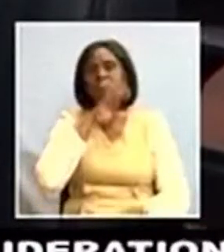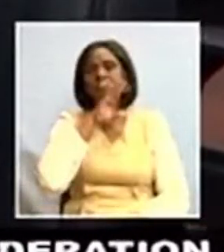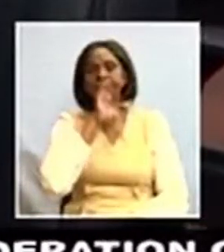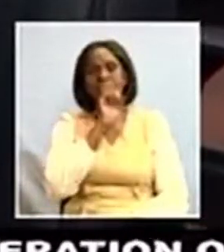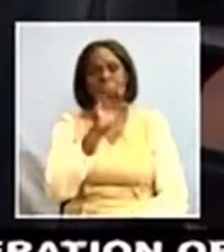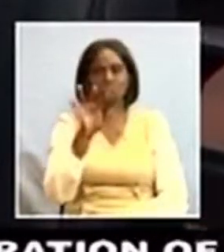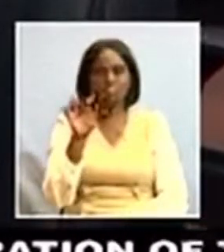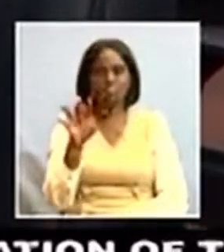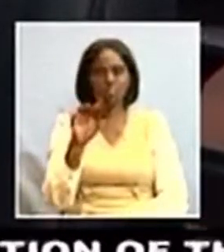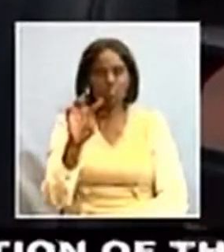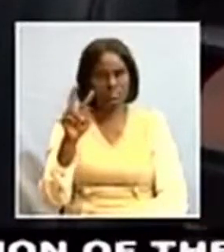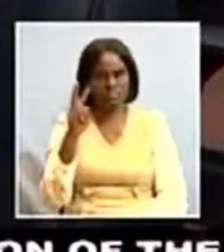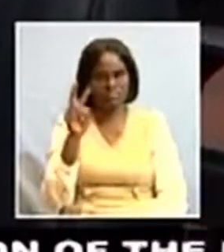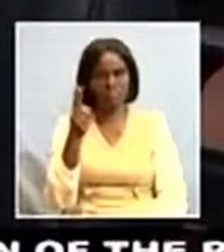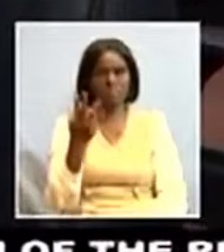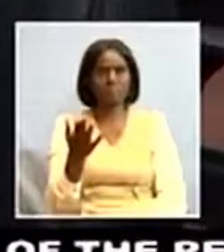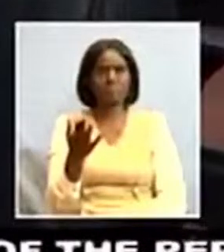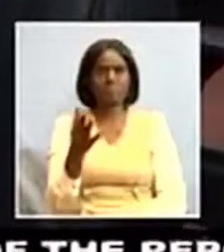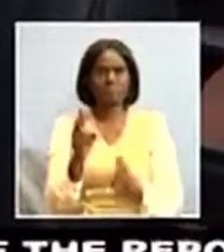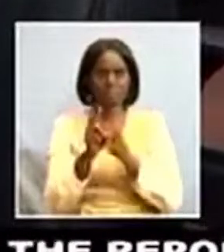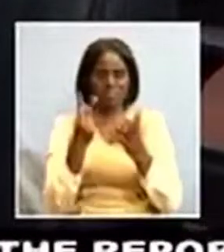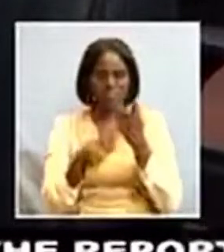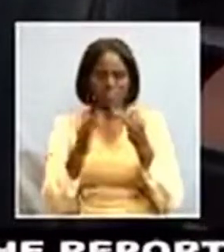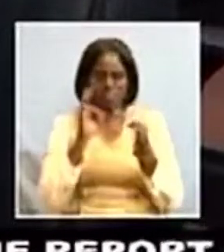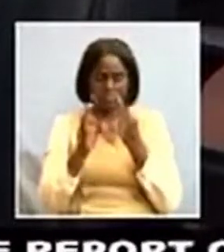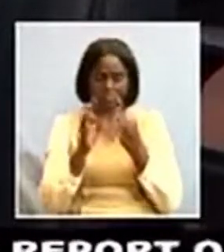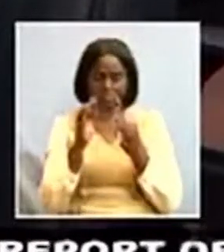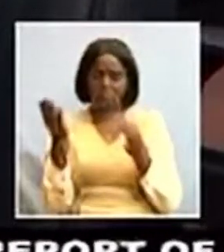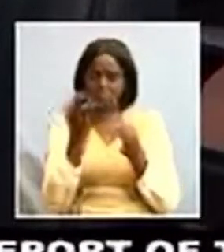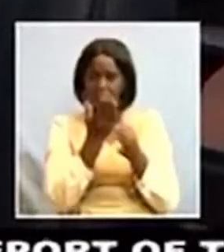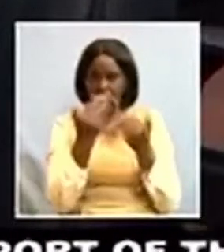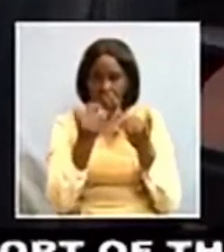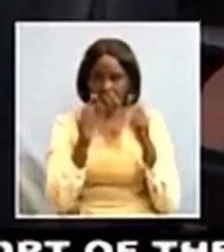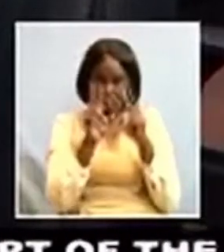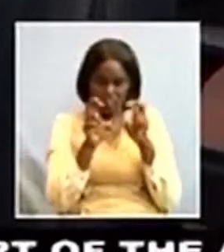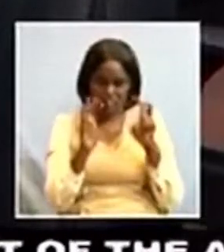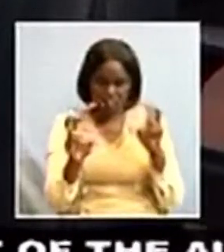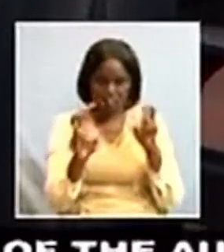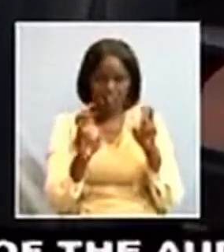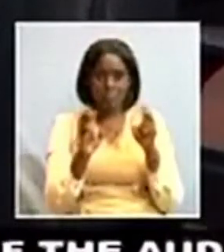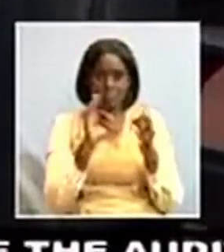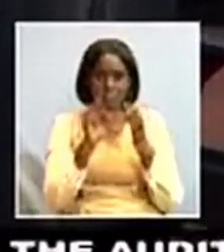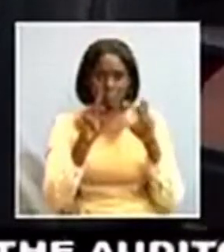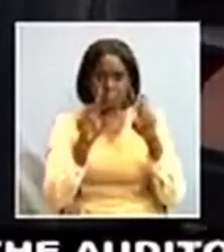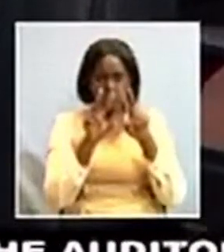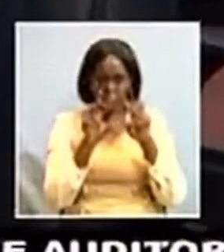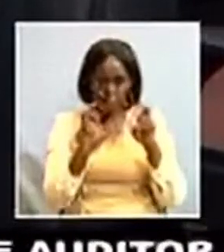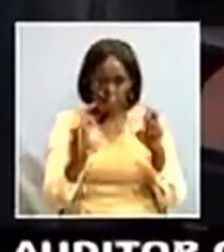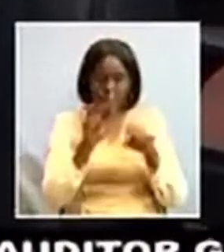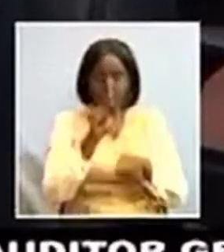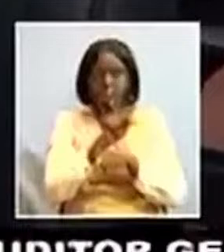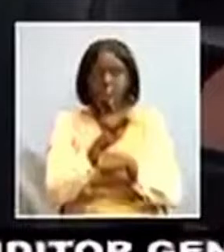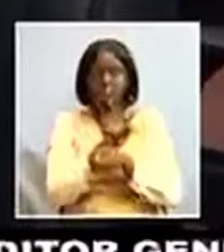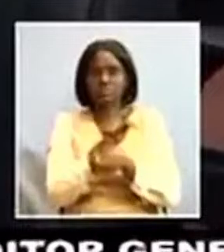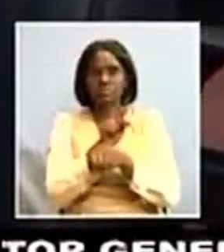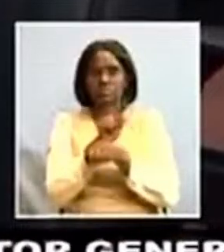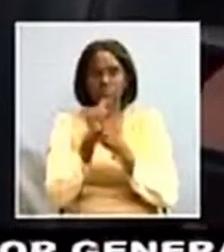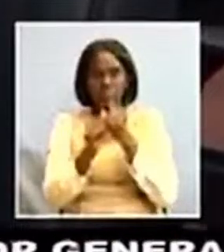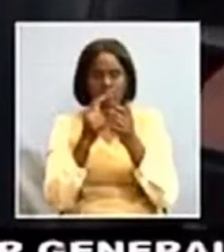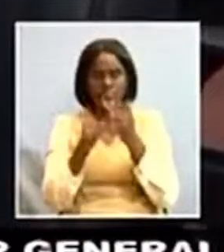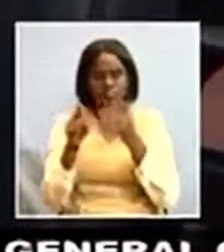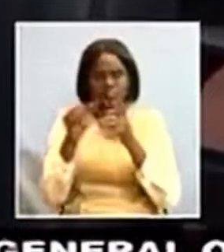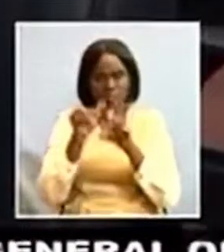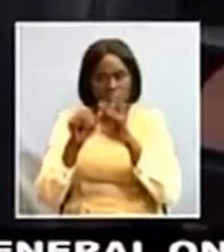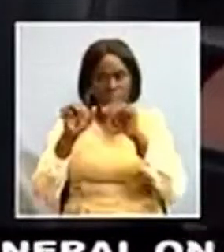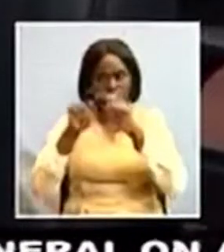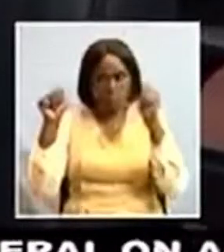phase 2. So if you check through the projects that are on the main